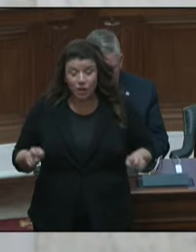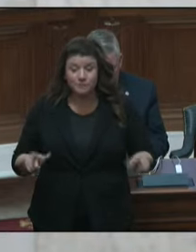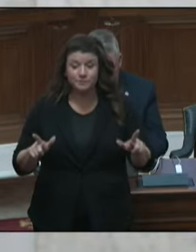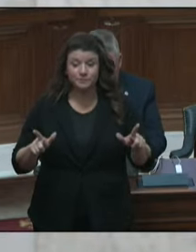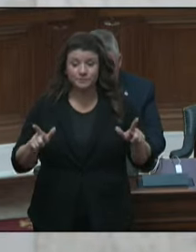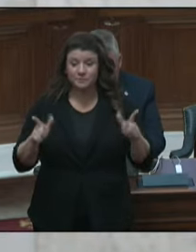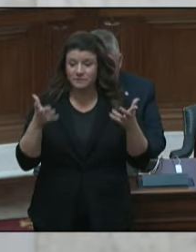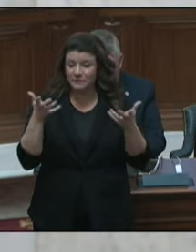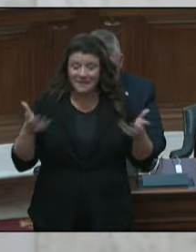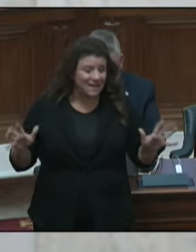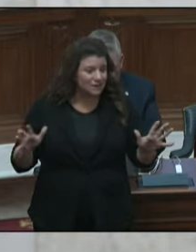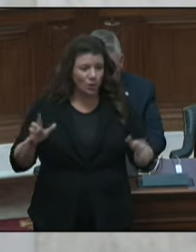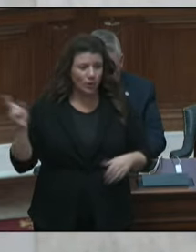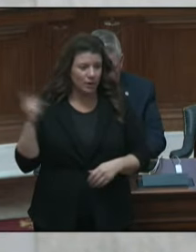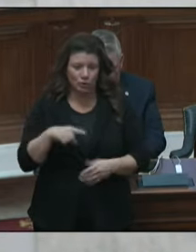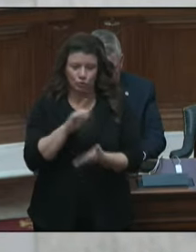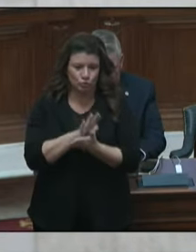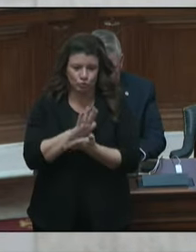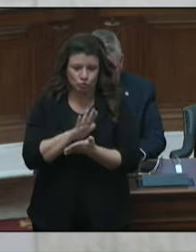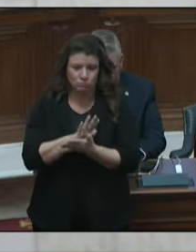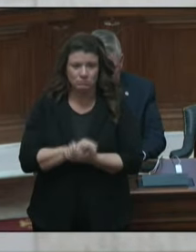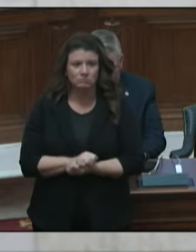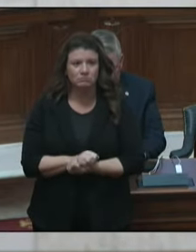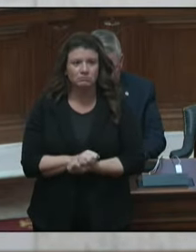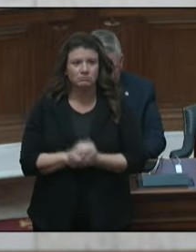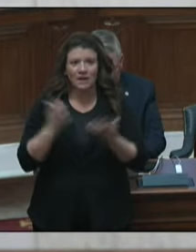and he didn't want to come to school.